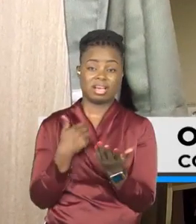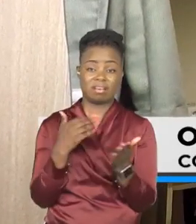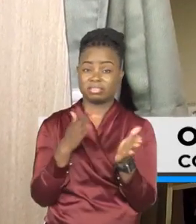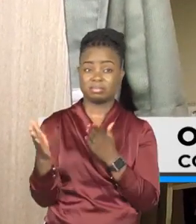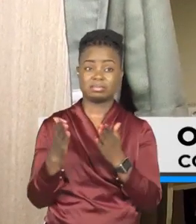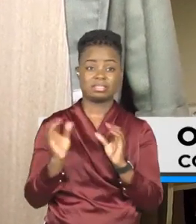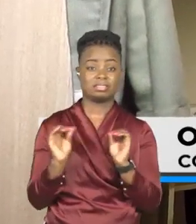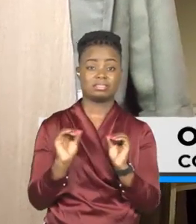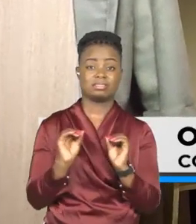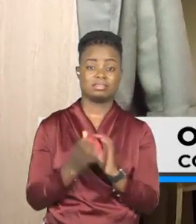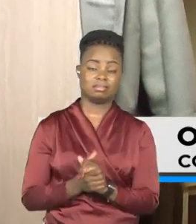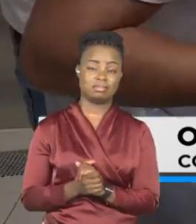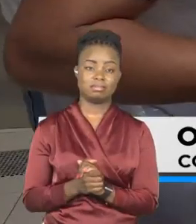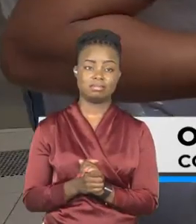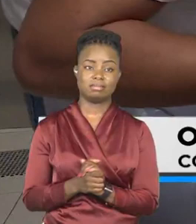it's enough, I would say.